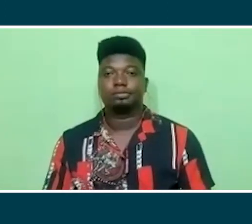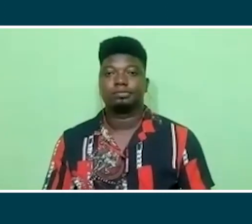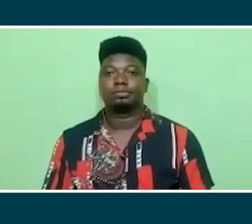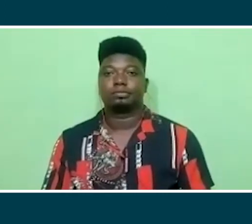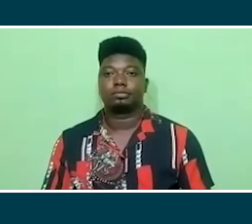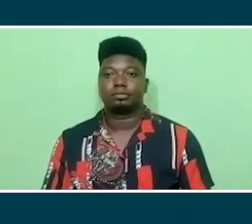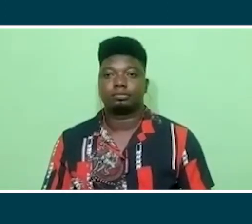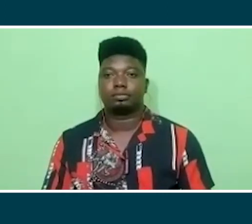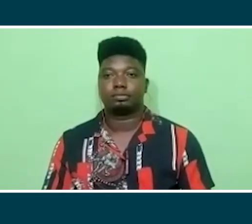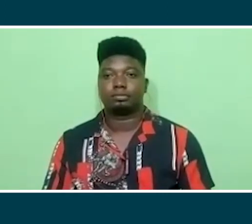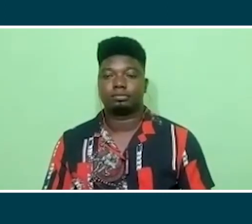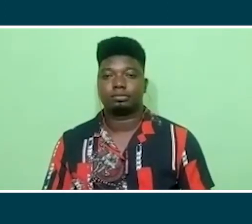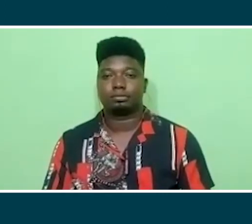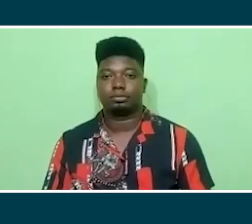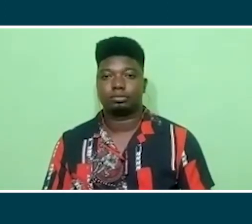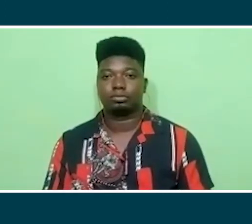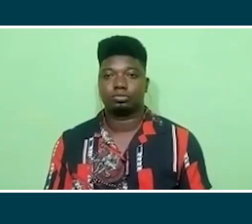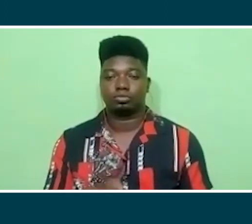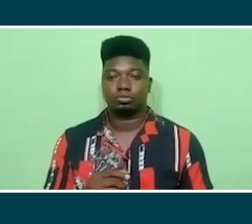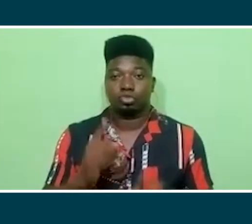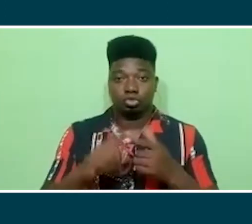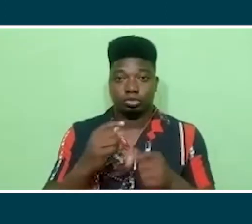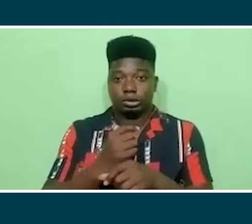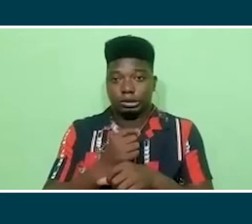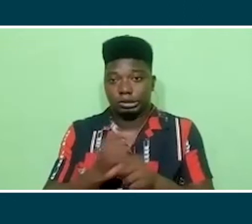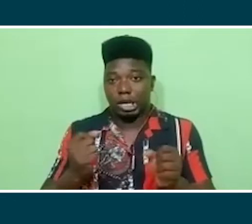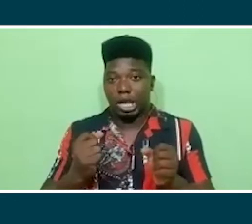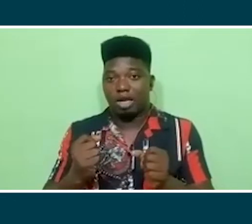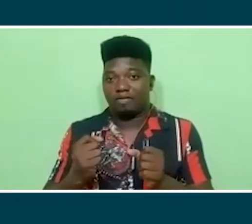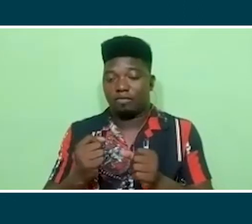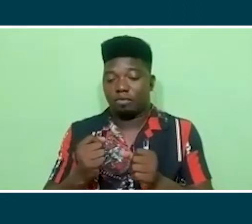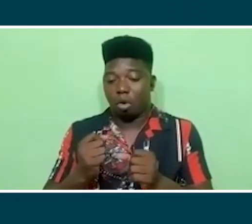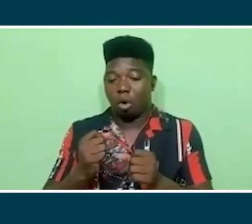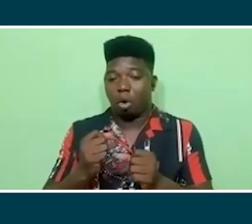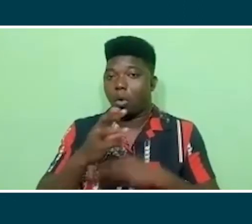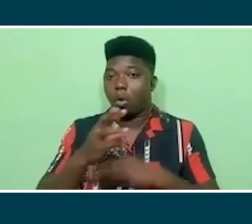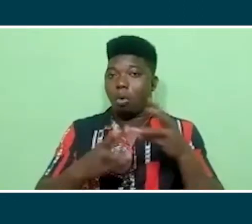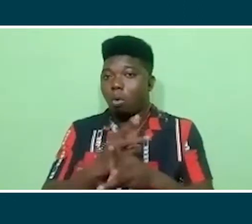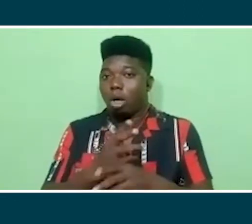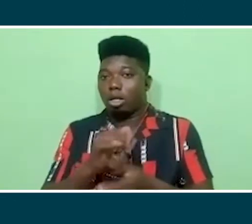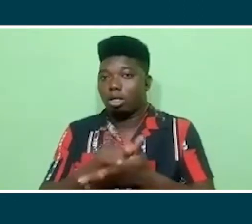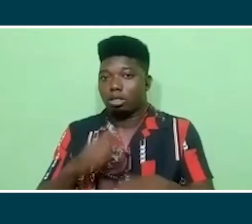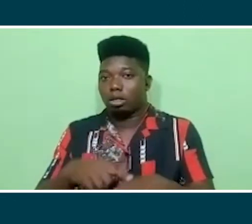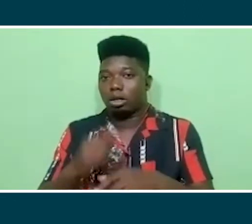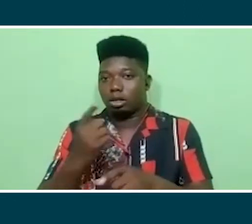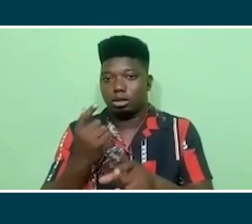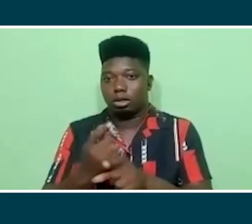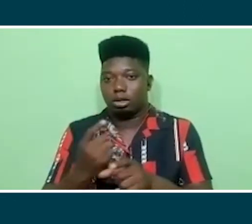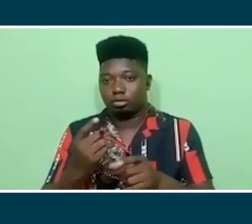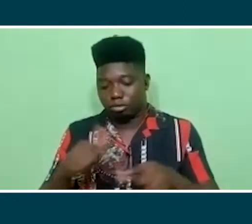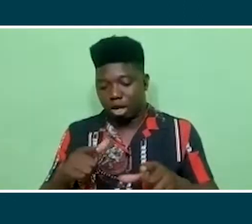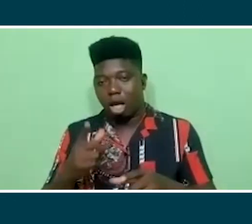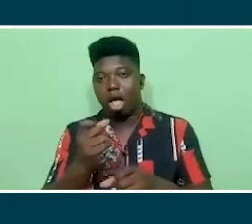who saved the world that time? Just quietly. Yeah. Okay. Check it out. We're going to take just a couple minutes break right now